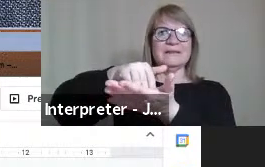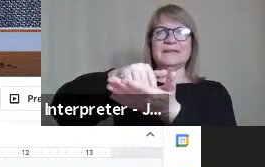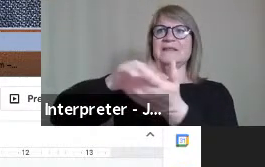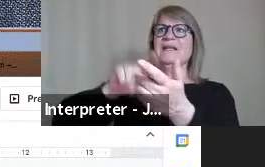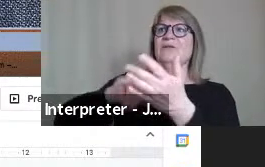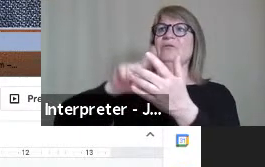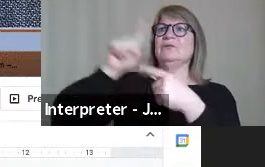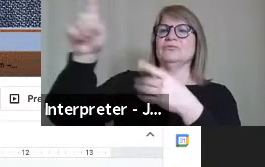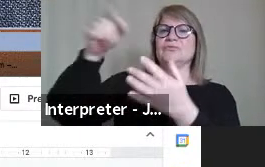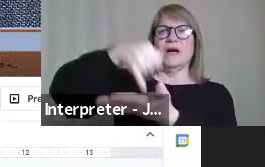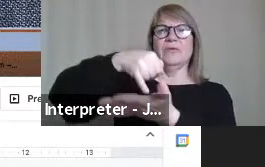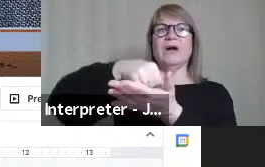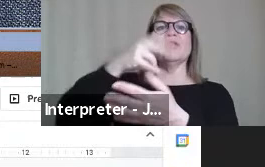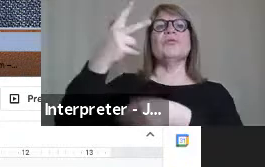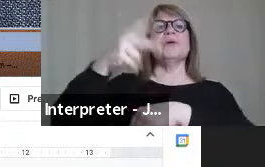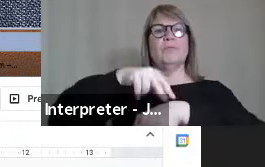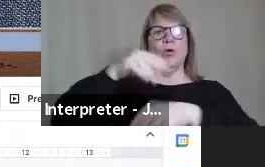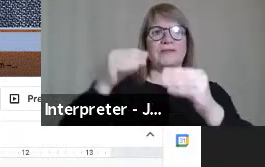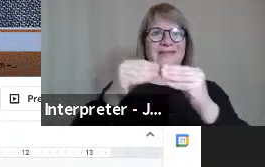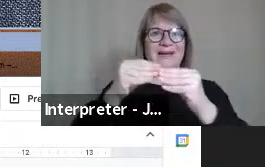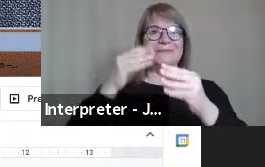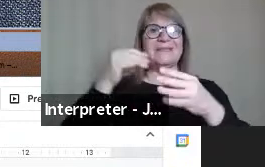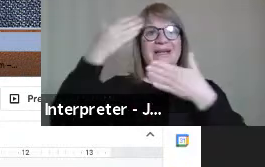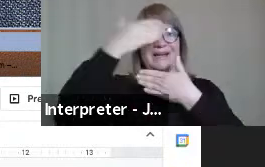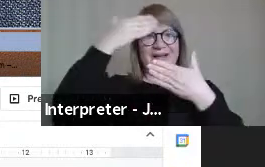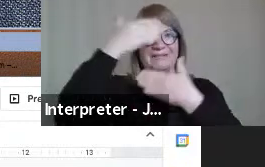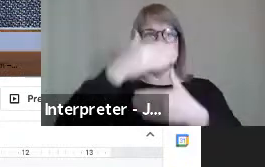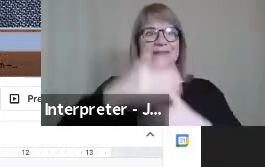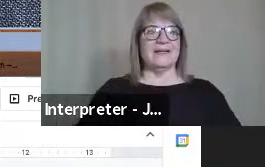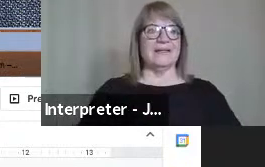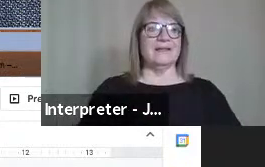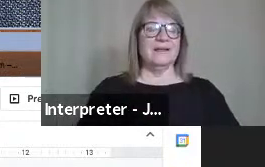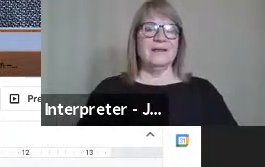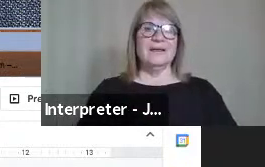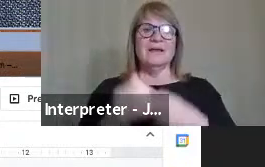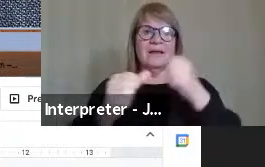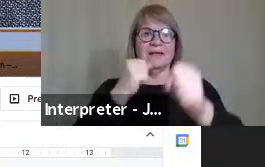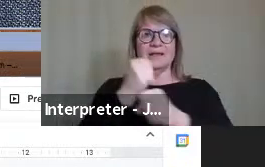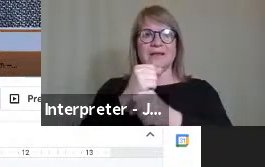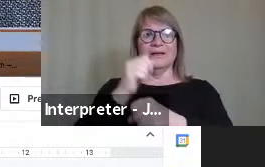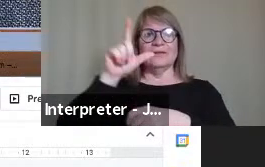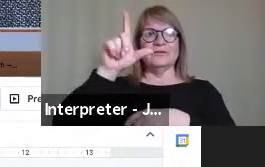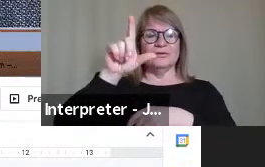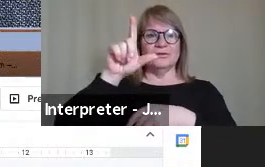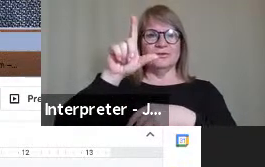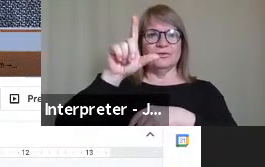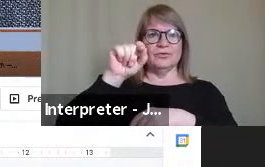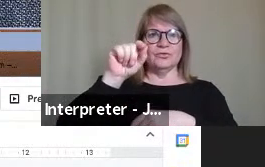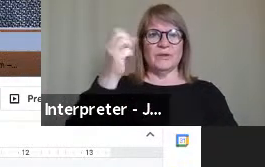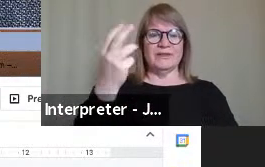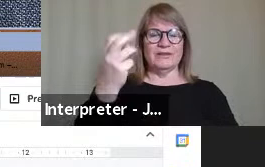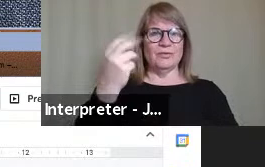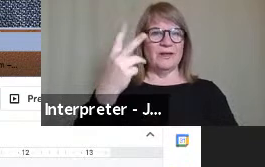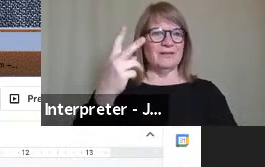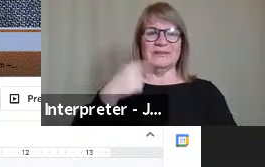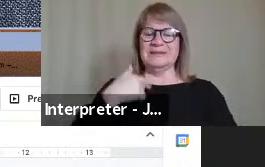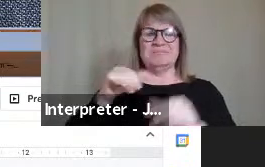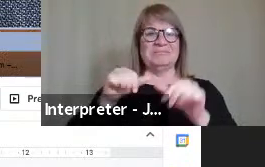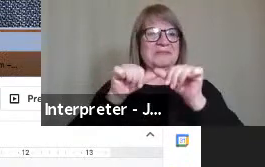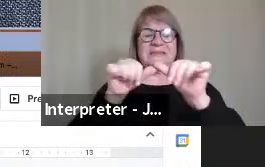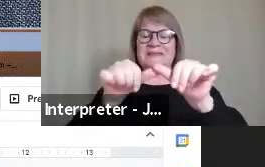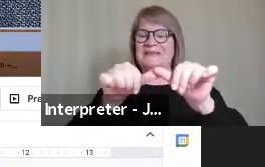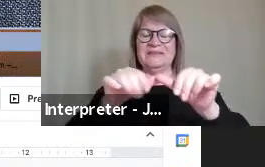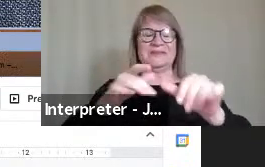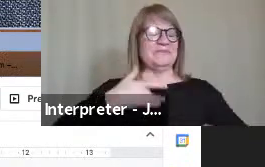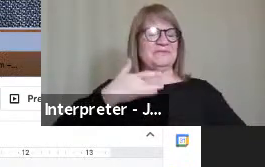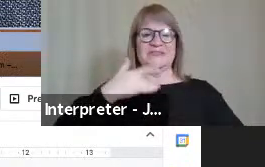iraq and afghanistan my last deployment to 2012 left lasting effects that i continue to feel to this day